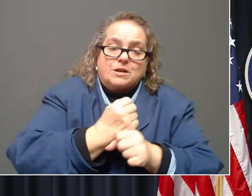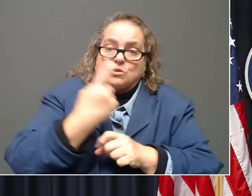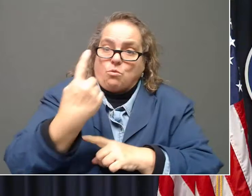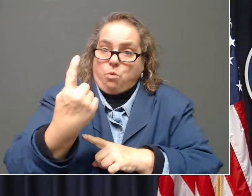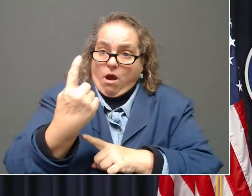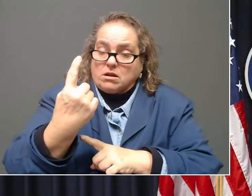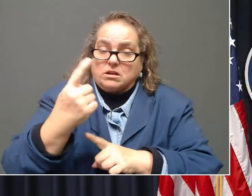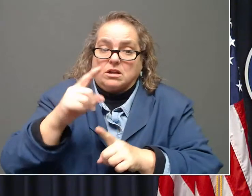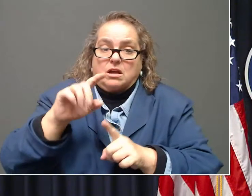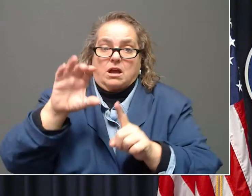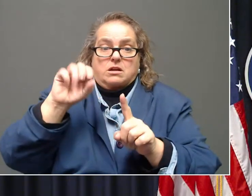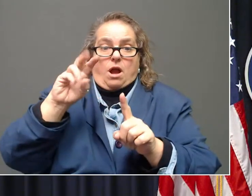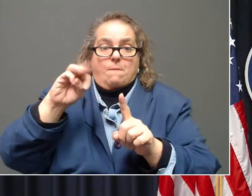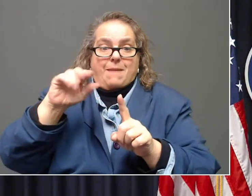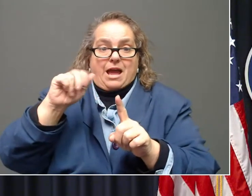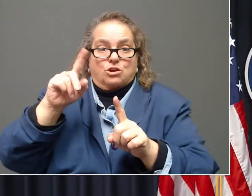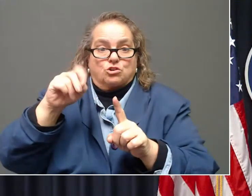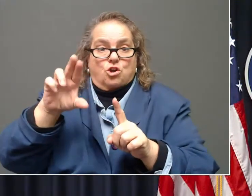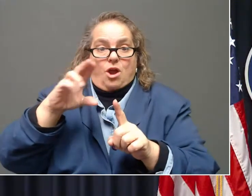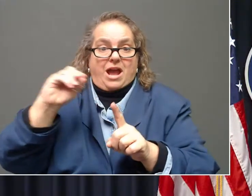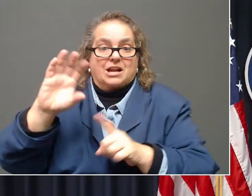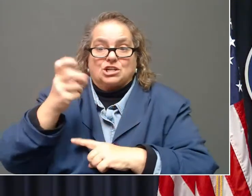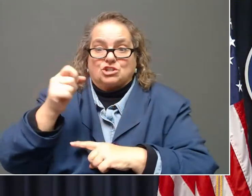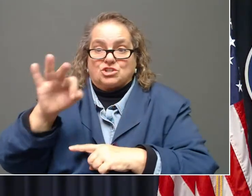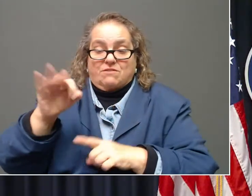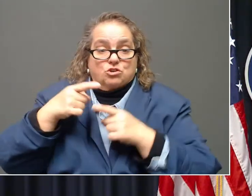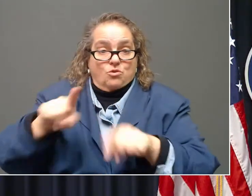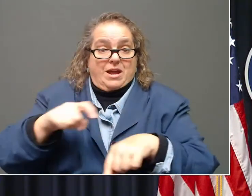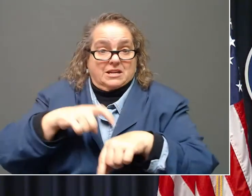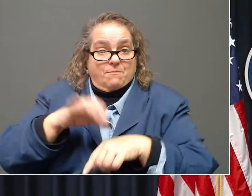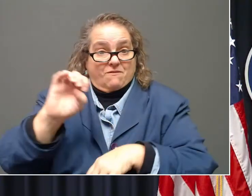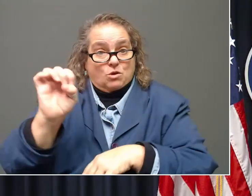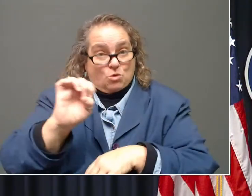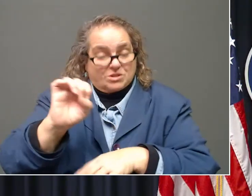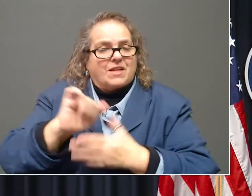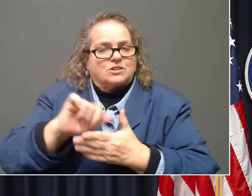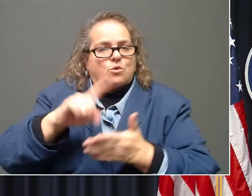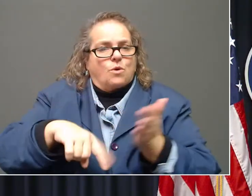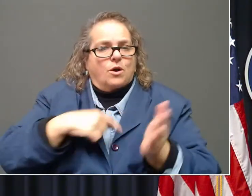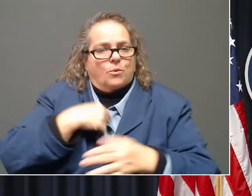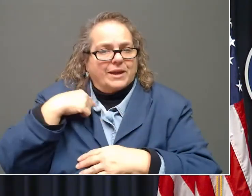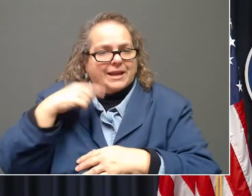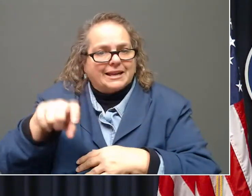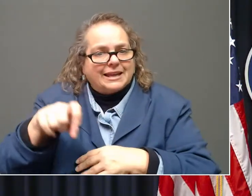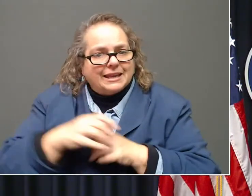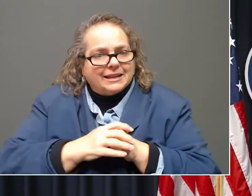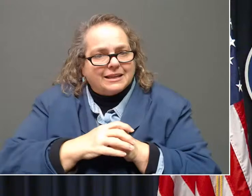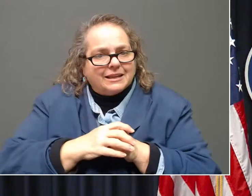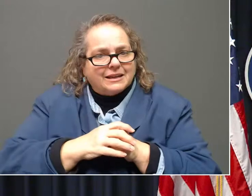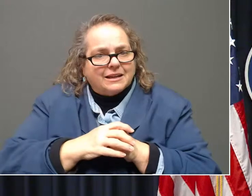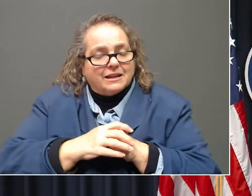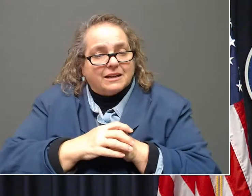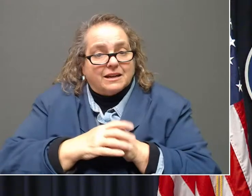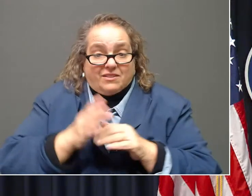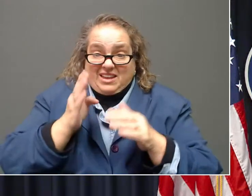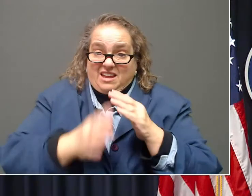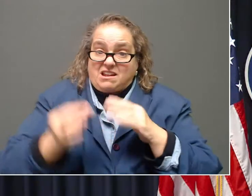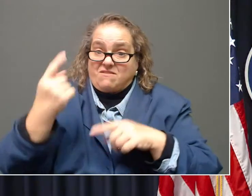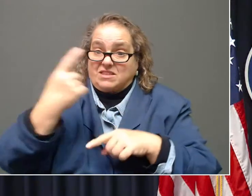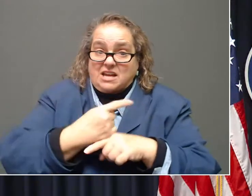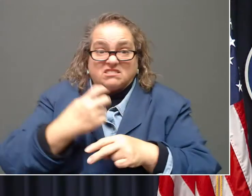virus. And here in Kentucky, the steps that have been taken absolutely will cost lives.